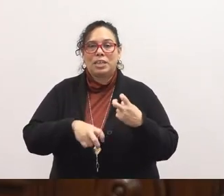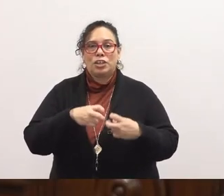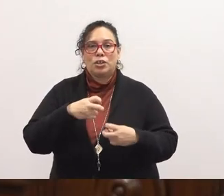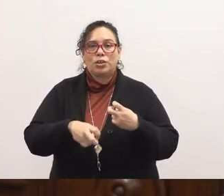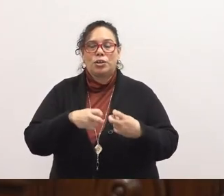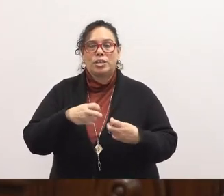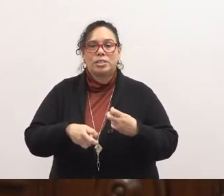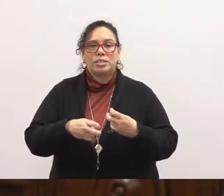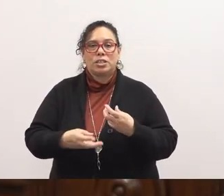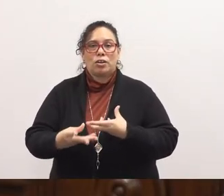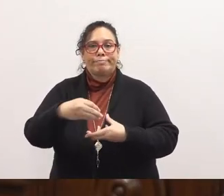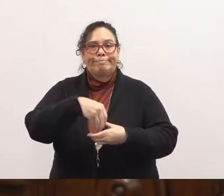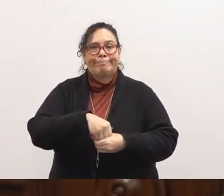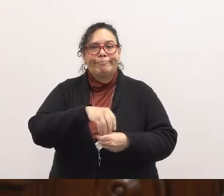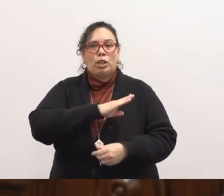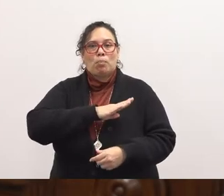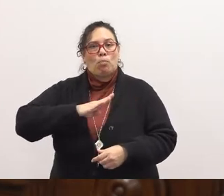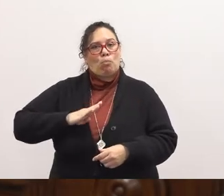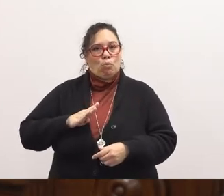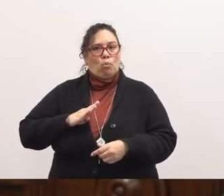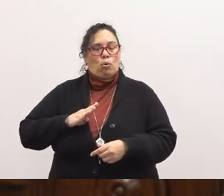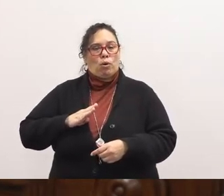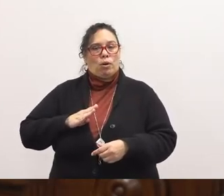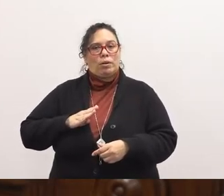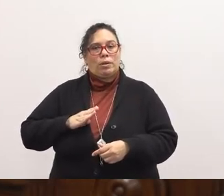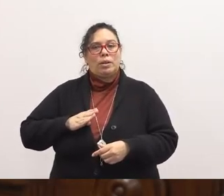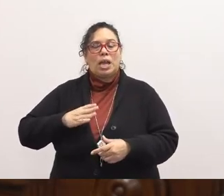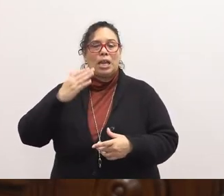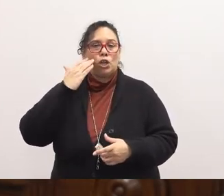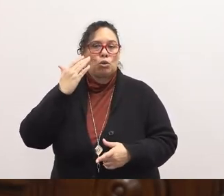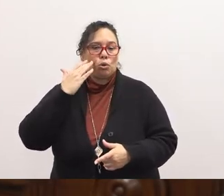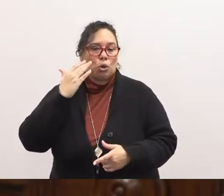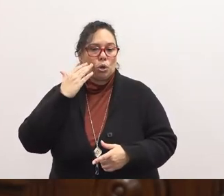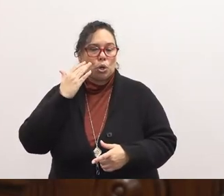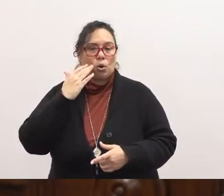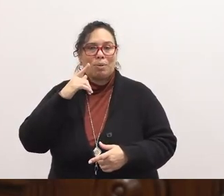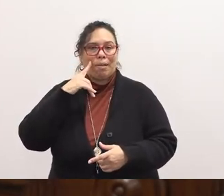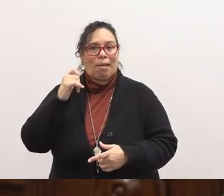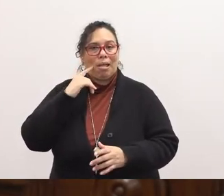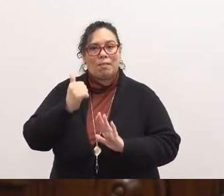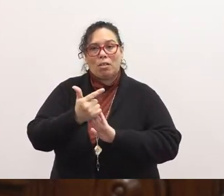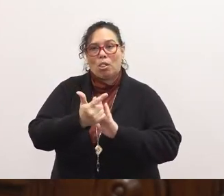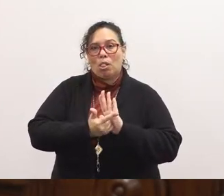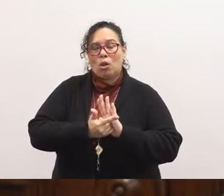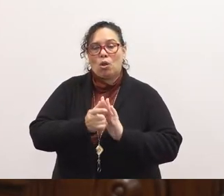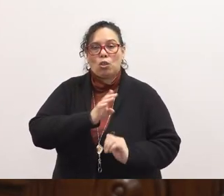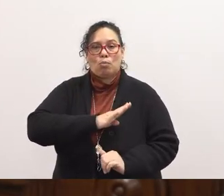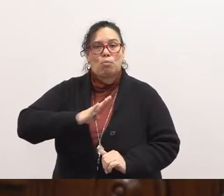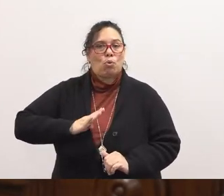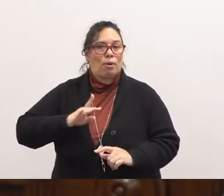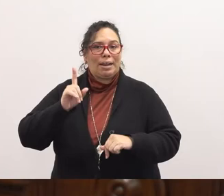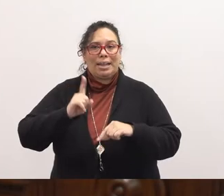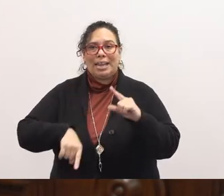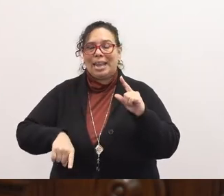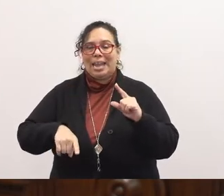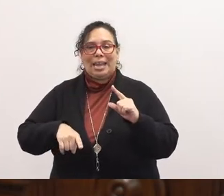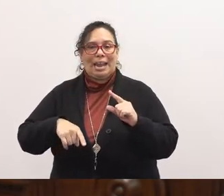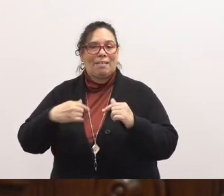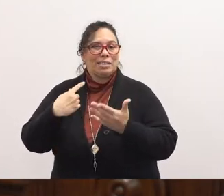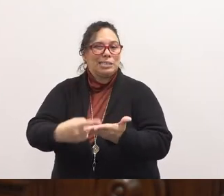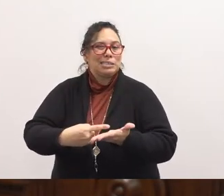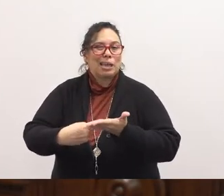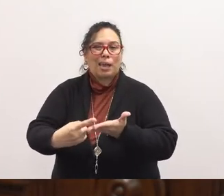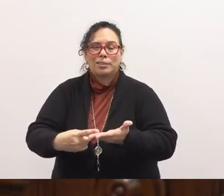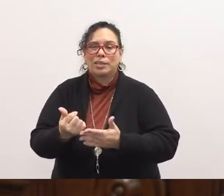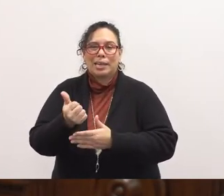within the jurisdiction of the board. And please note that due to California law, the board cannot enter into a discussion on